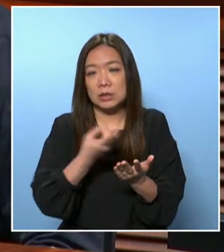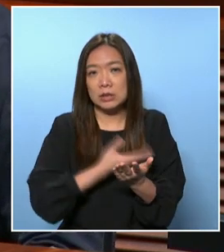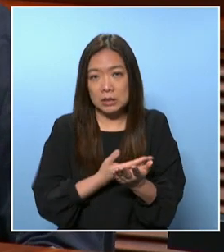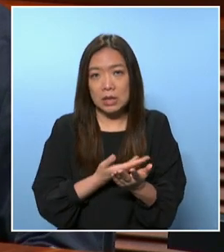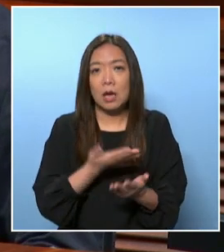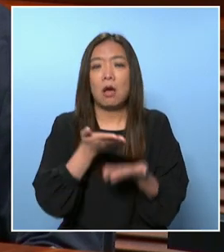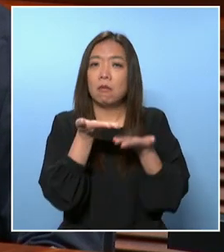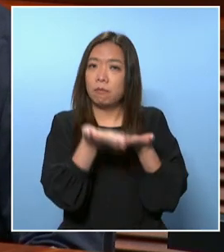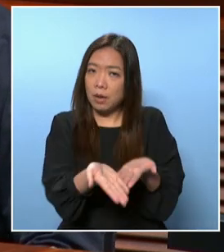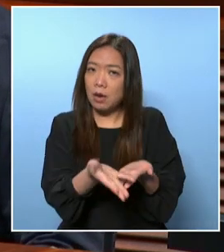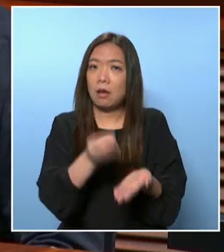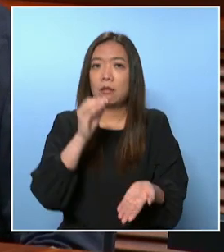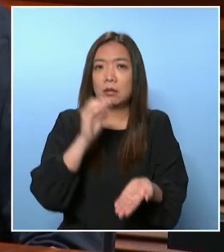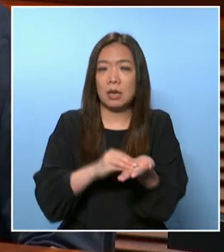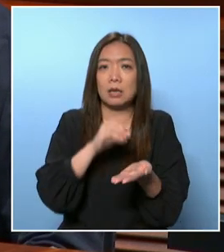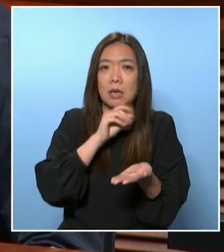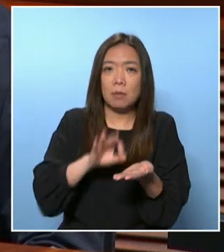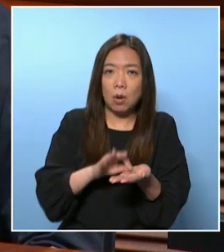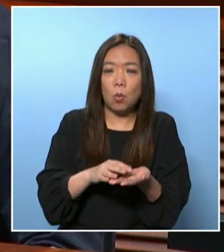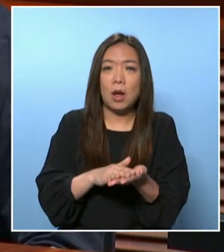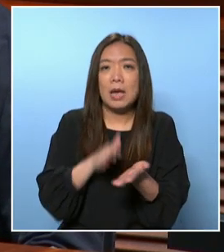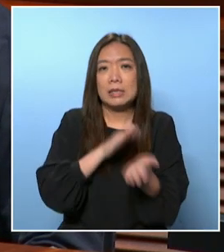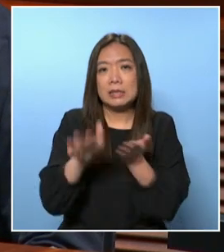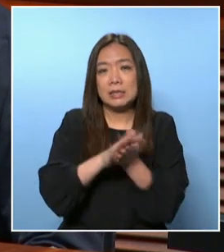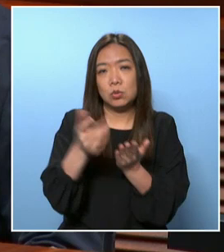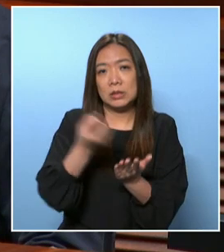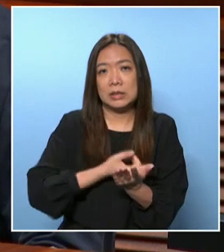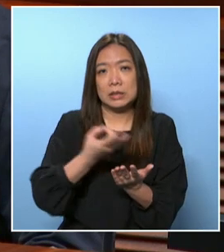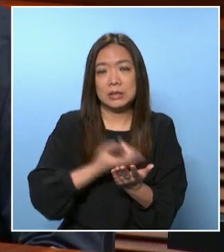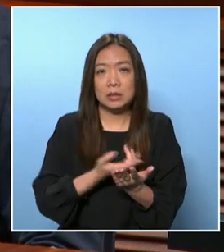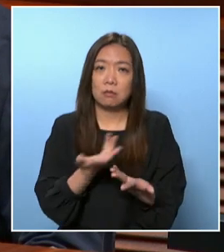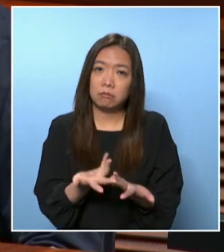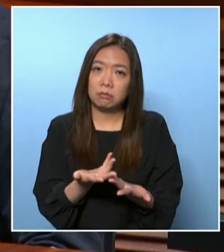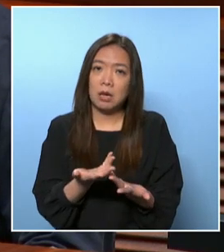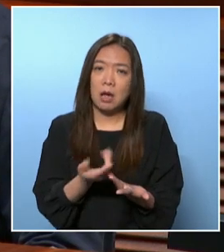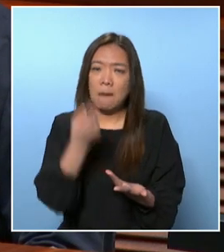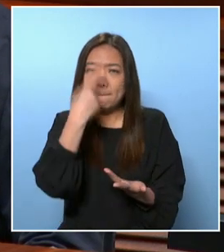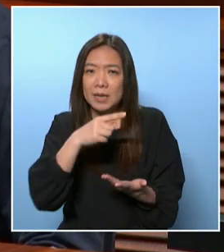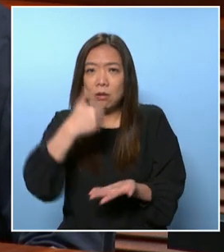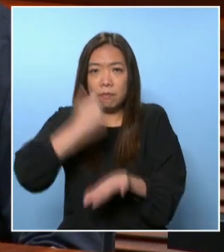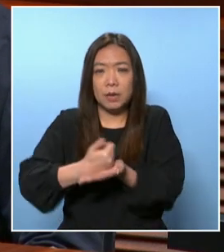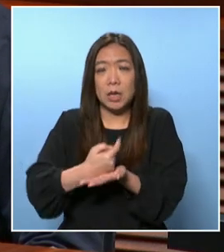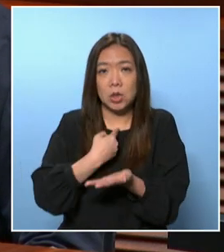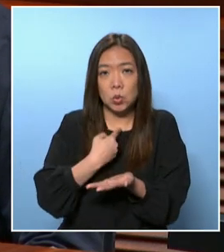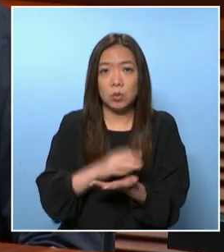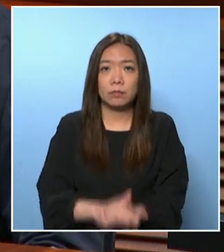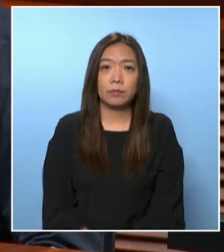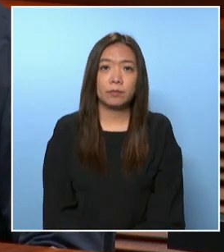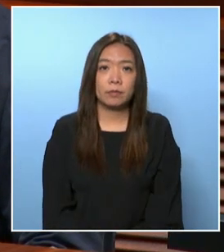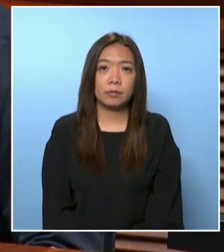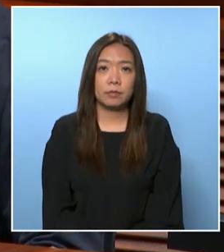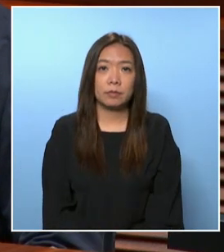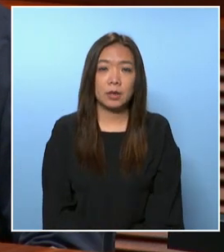sure that there will be no third party fiddling with the AMD, will there be any